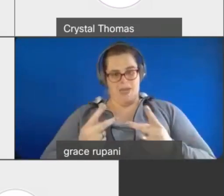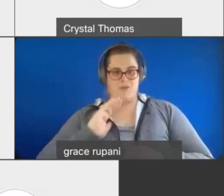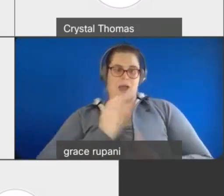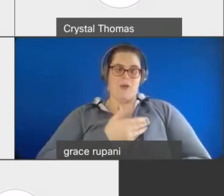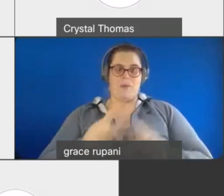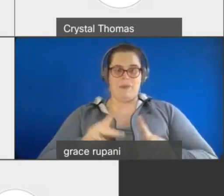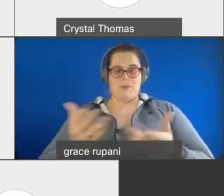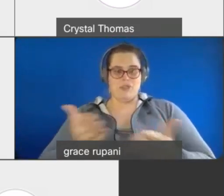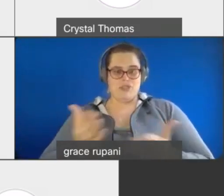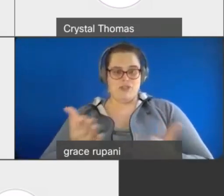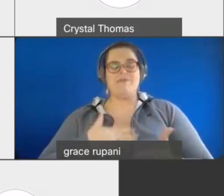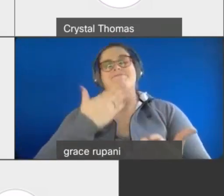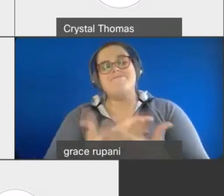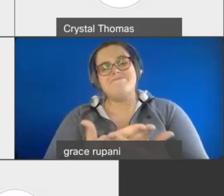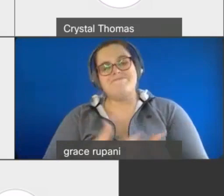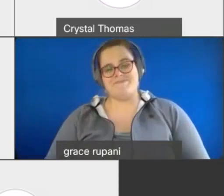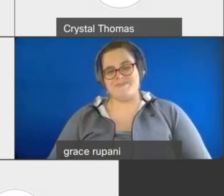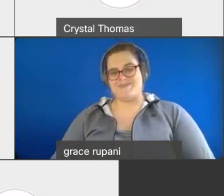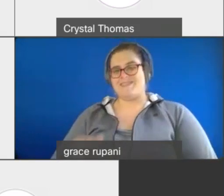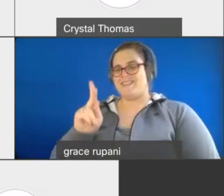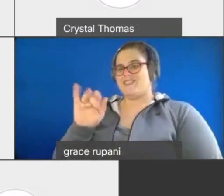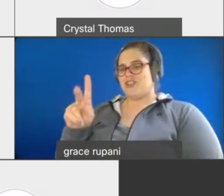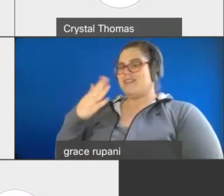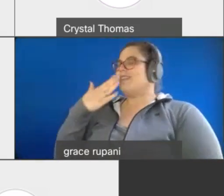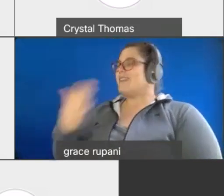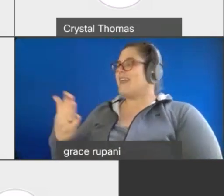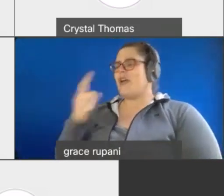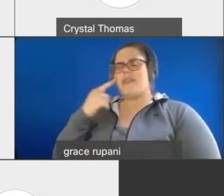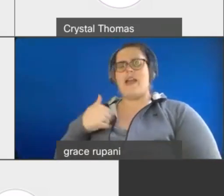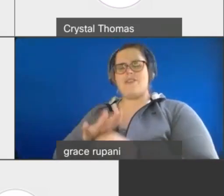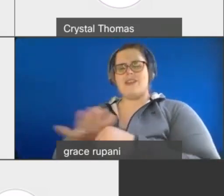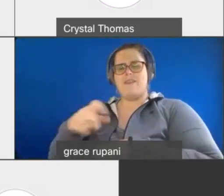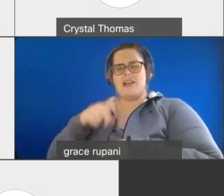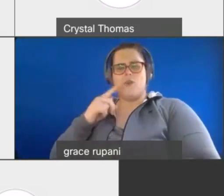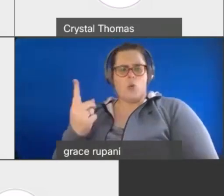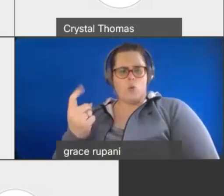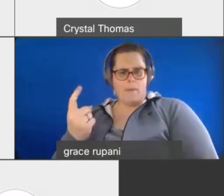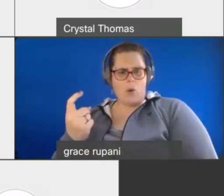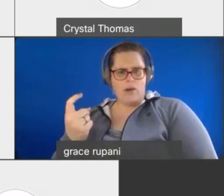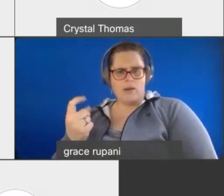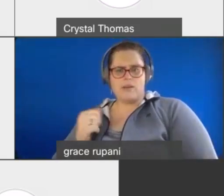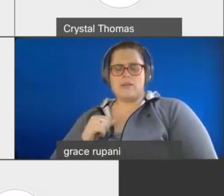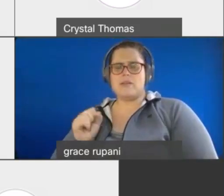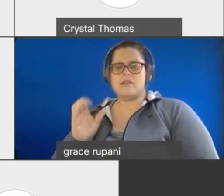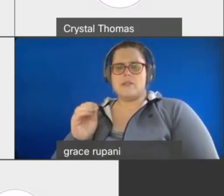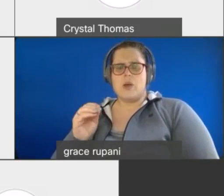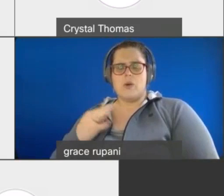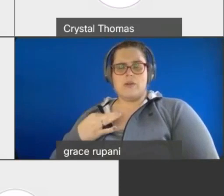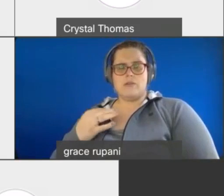you. Thank you so much. I think we have time for one final presentation. So volunteers